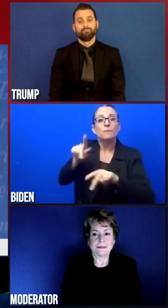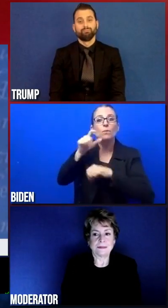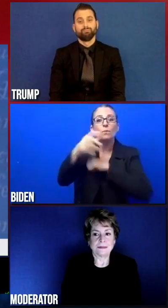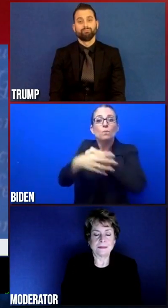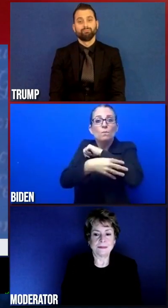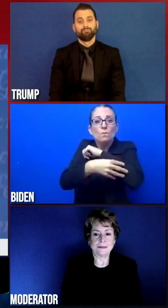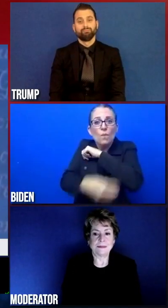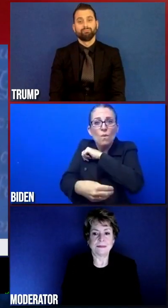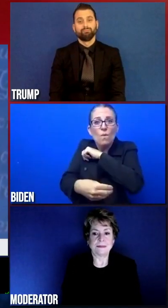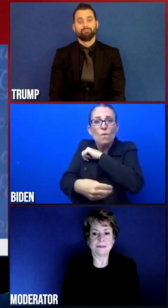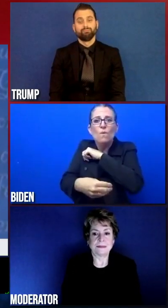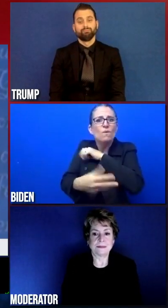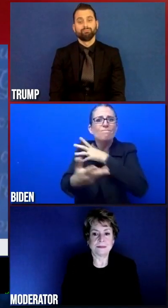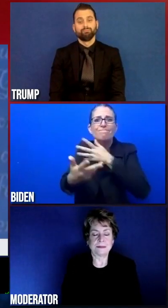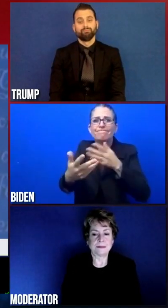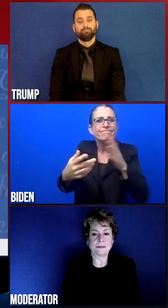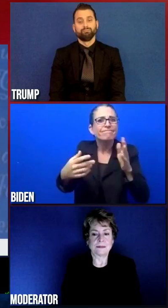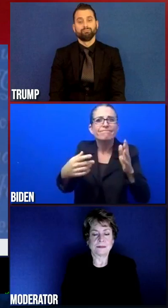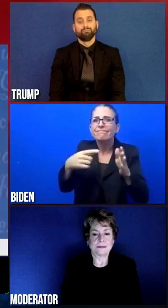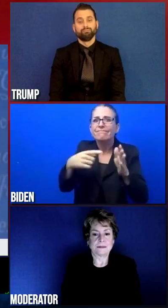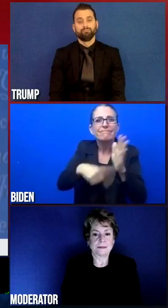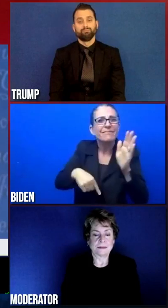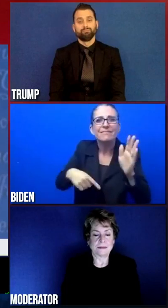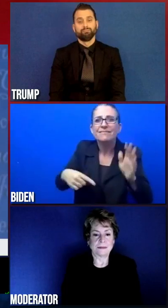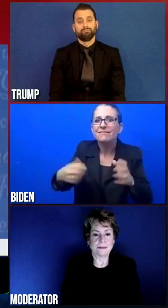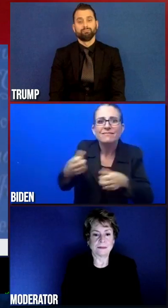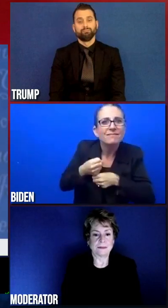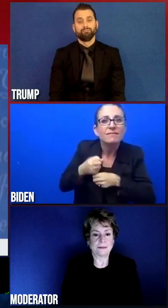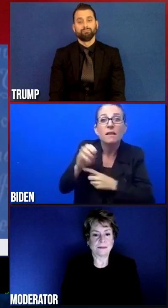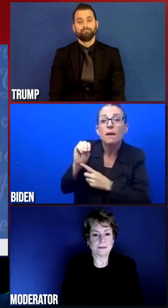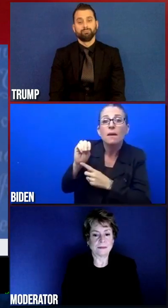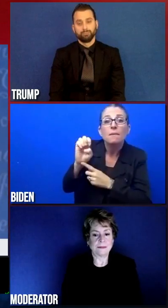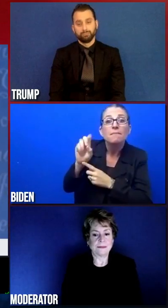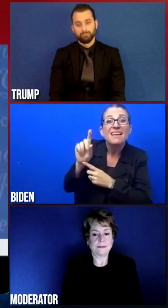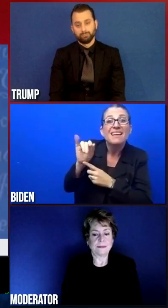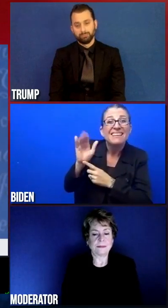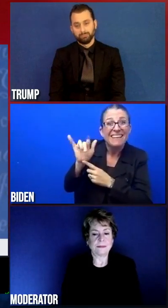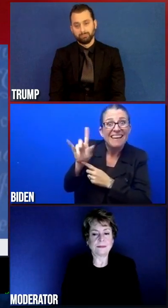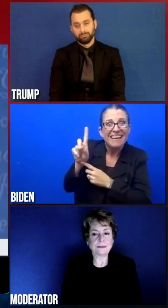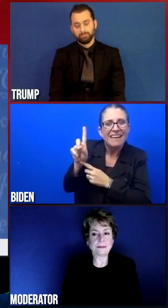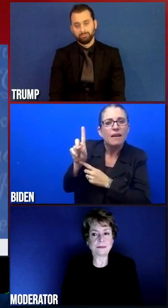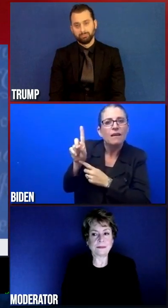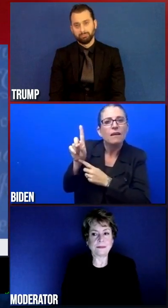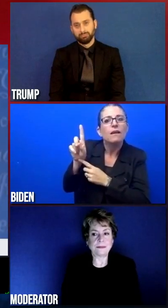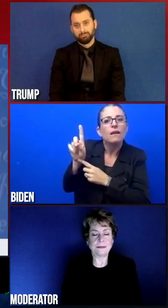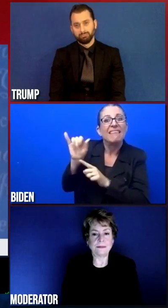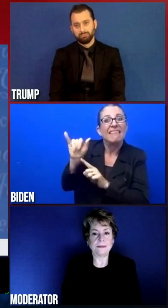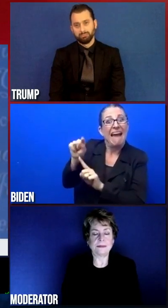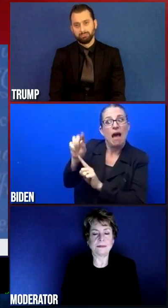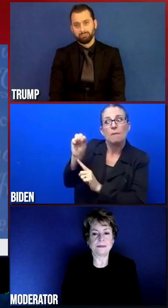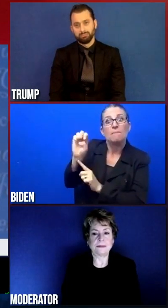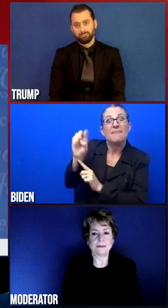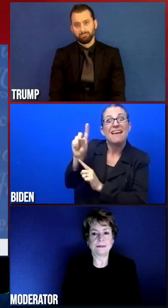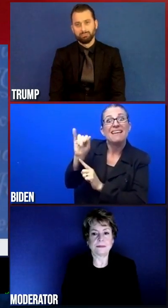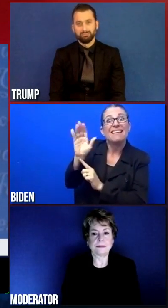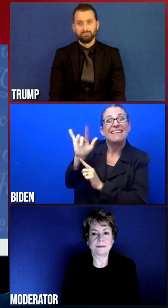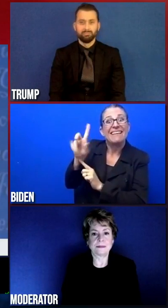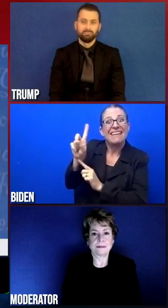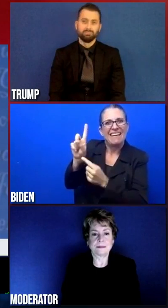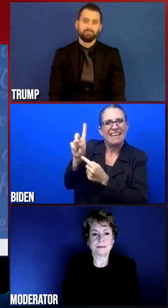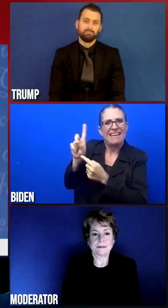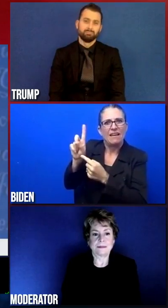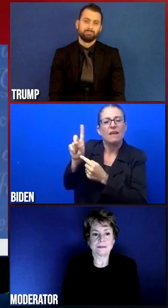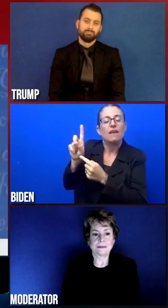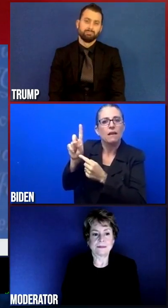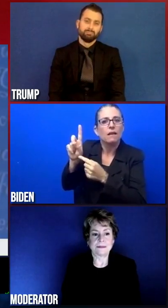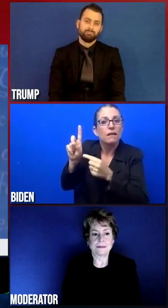people who are poor Medicaid. Anyone who qualifies for Medicare would Medicaid would automatically be enrolled